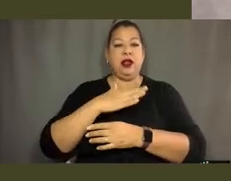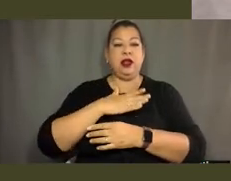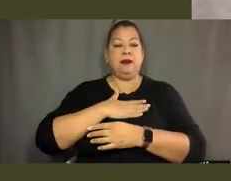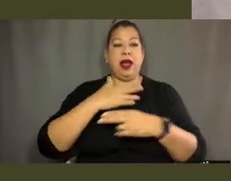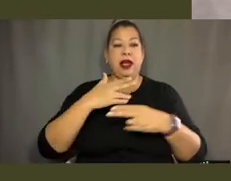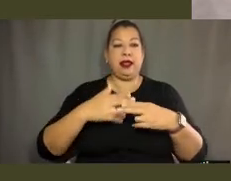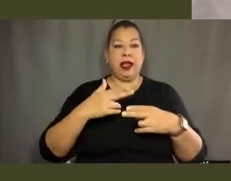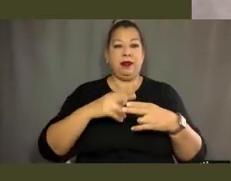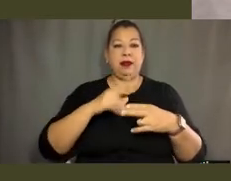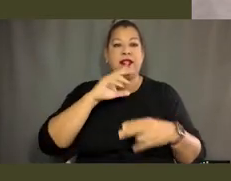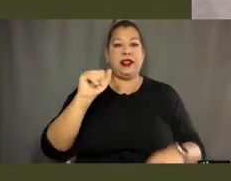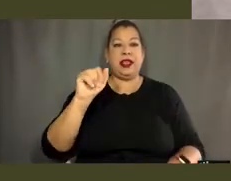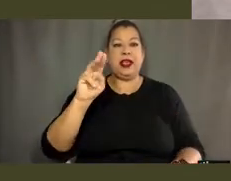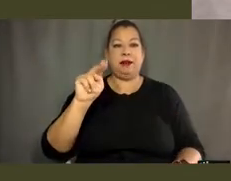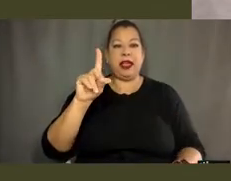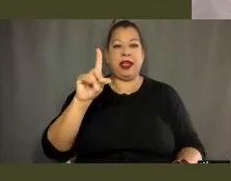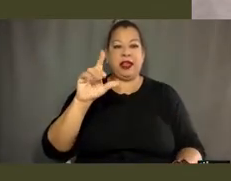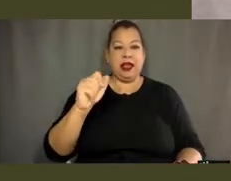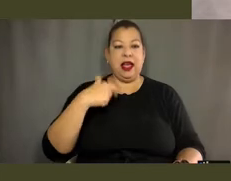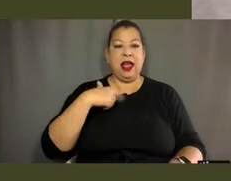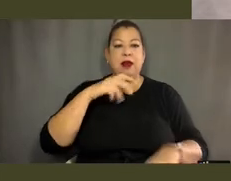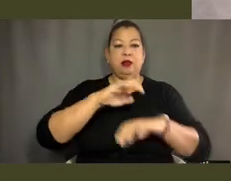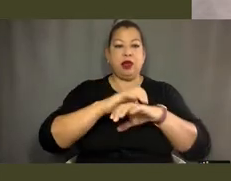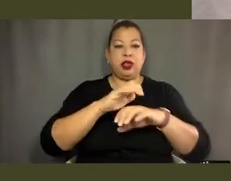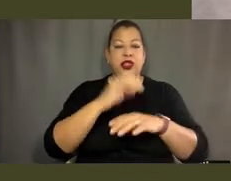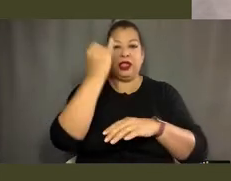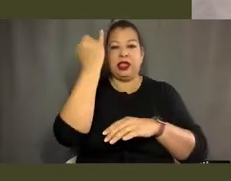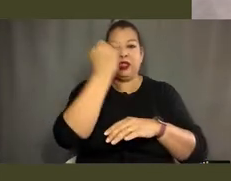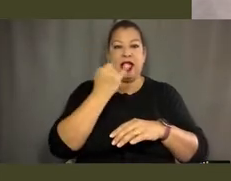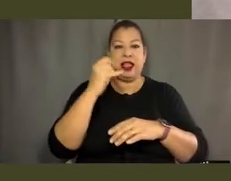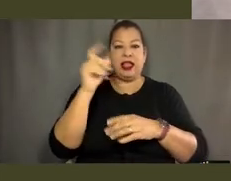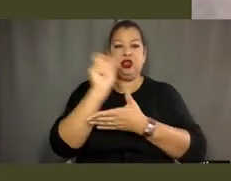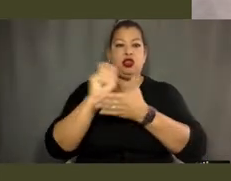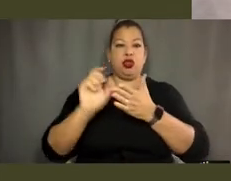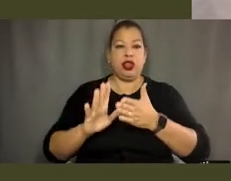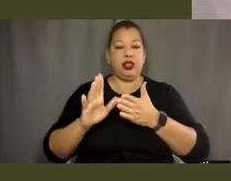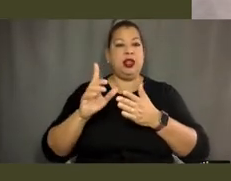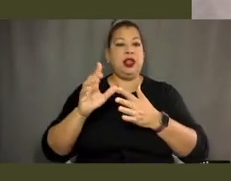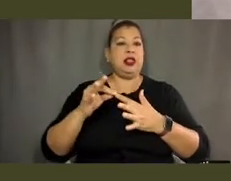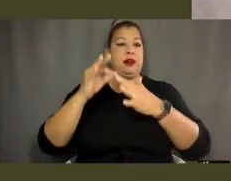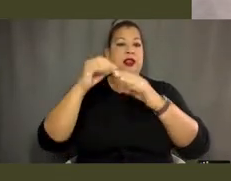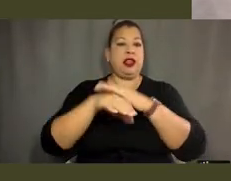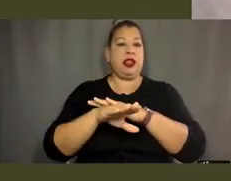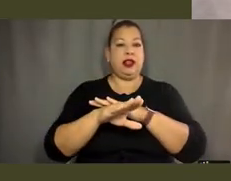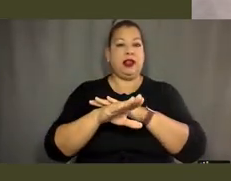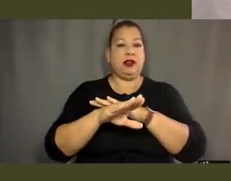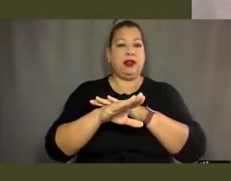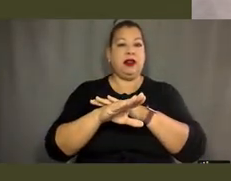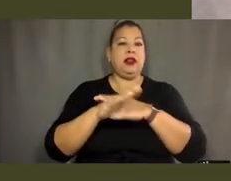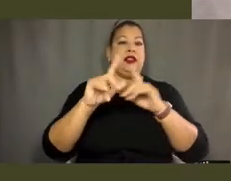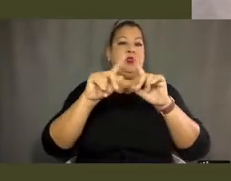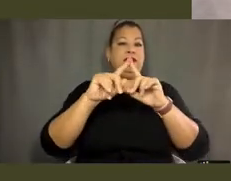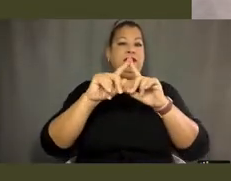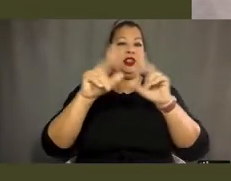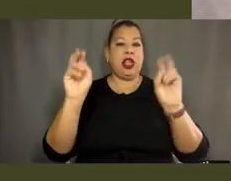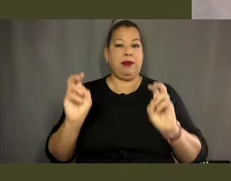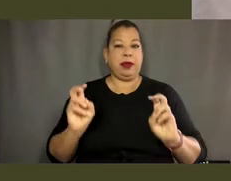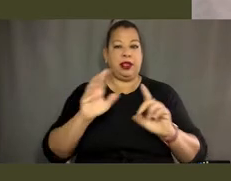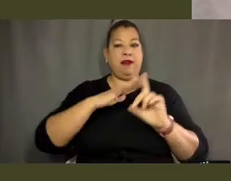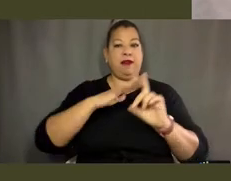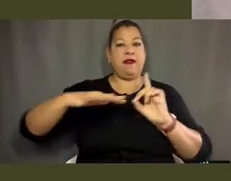I'm a British and Italian journalist and moderator specializing in environmental topics. So I'm especially delighted to